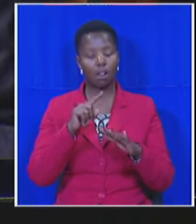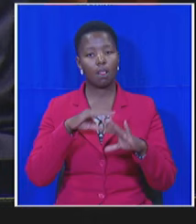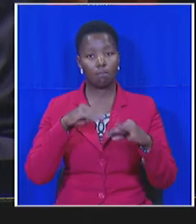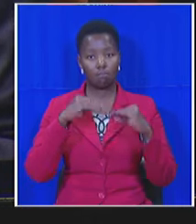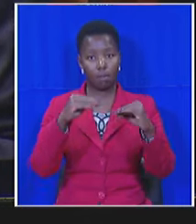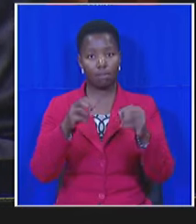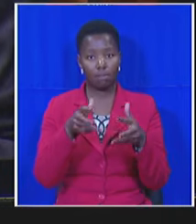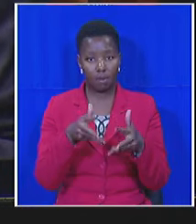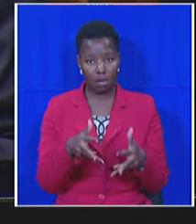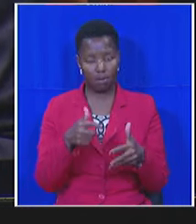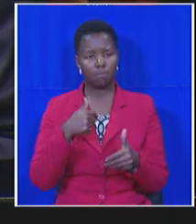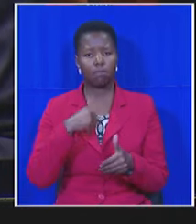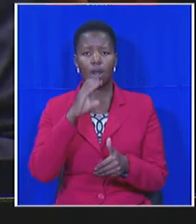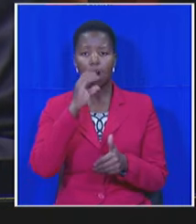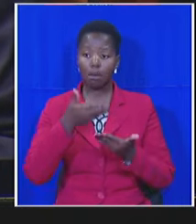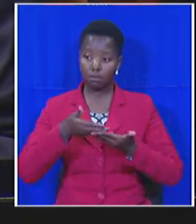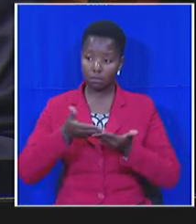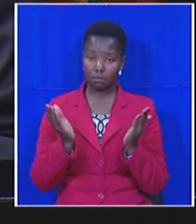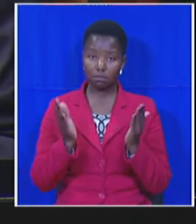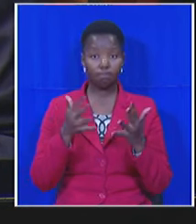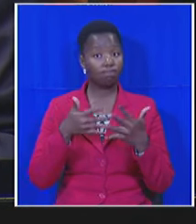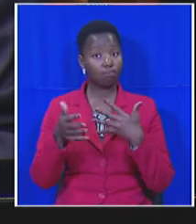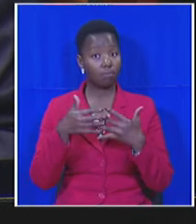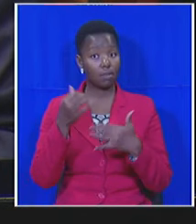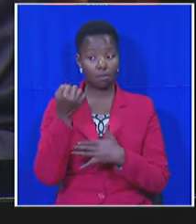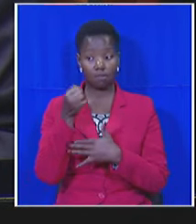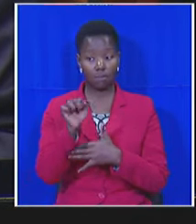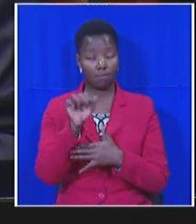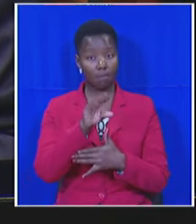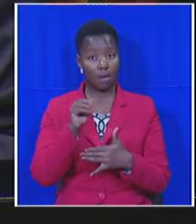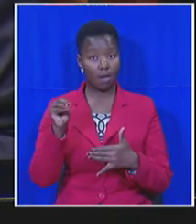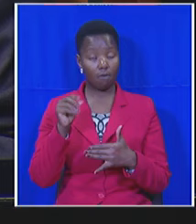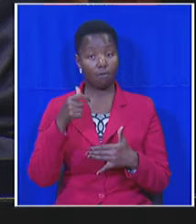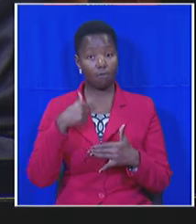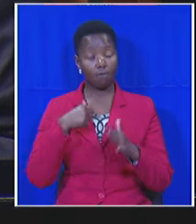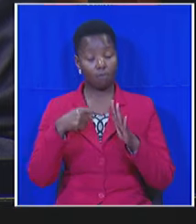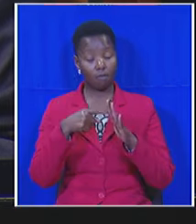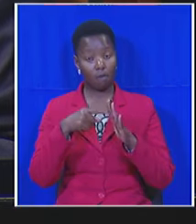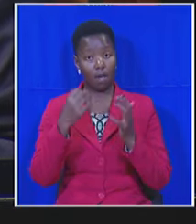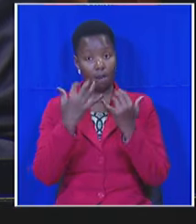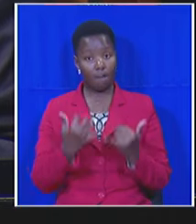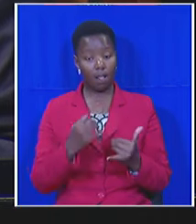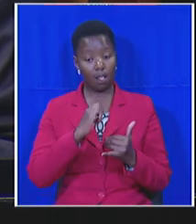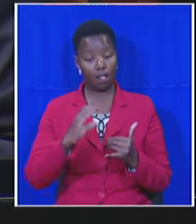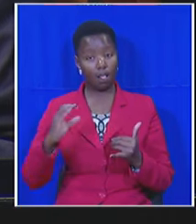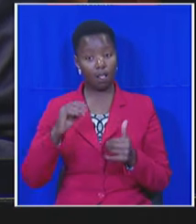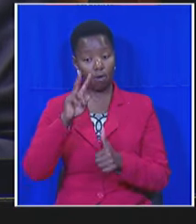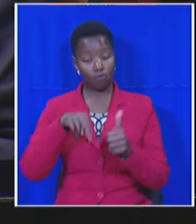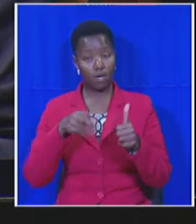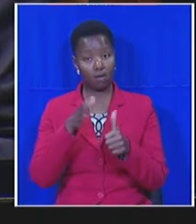the question. Are there any objections to the appropriation bill being read a first time?